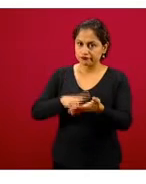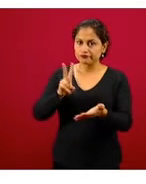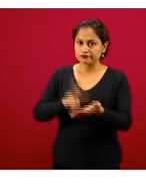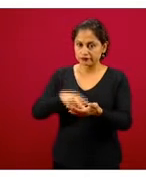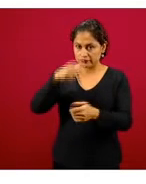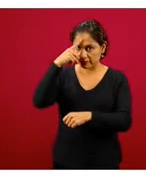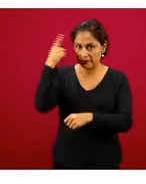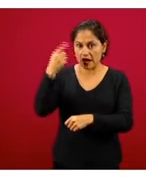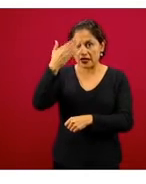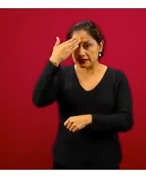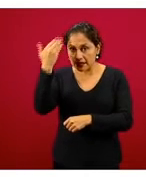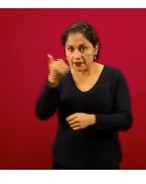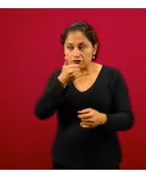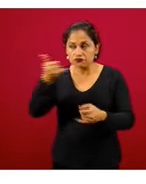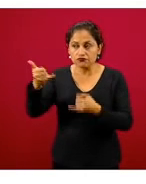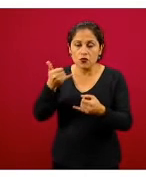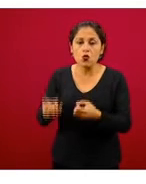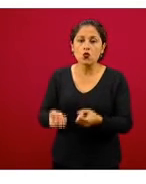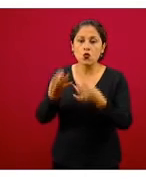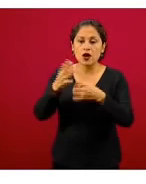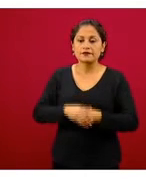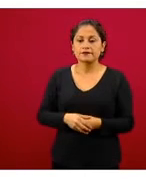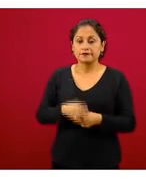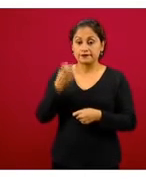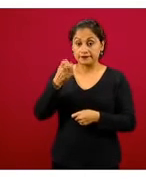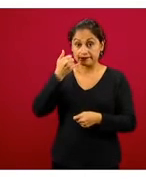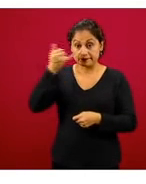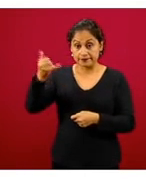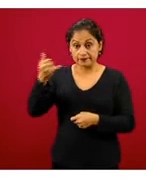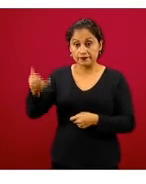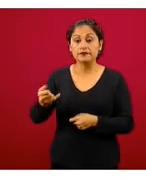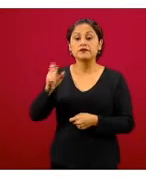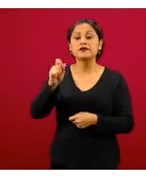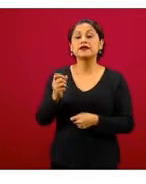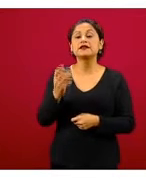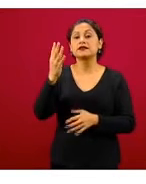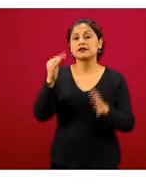answering their basic doubts regarding COVID.